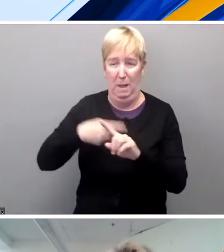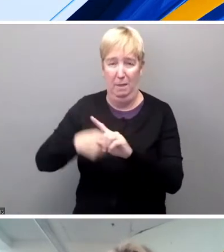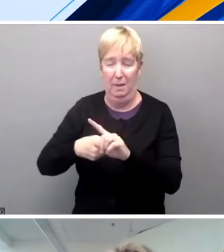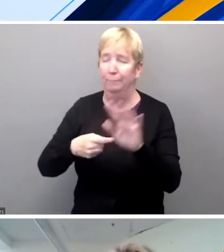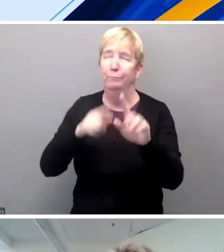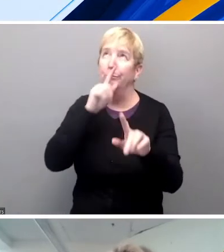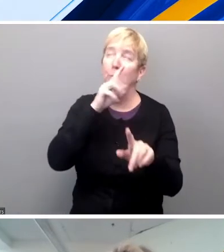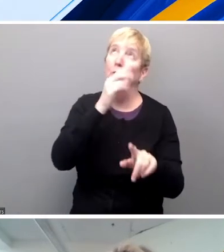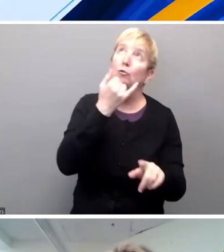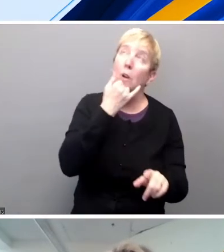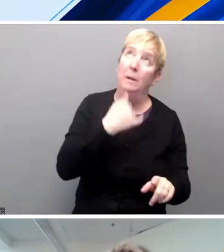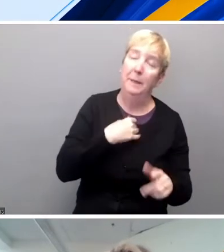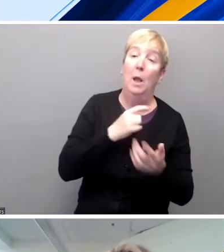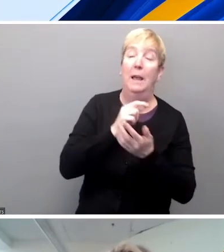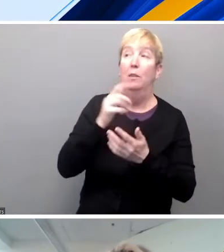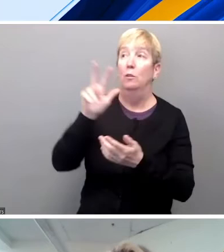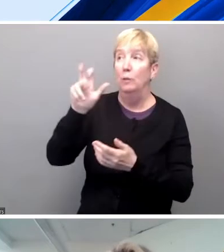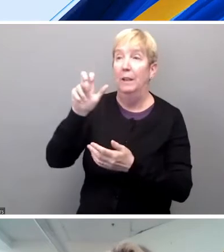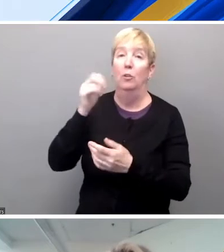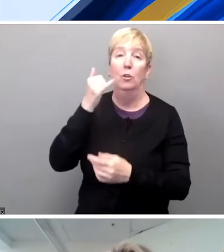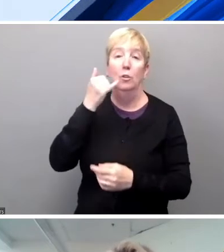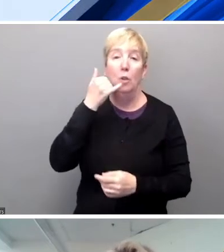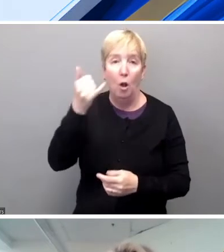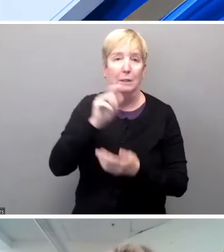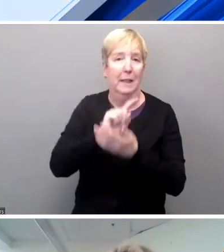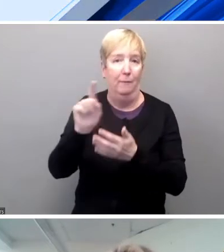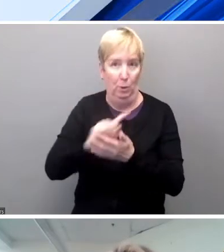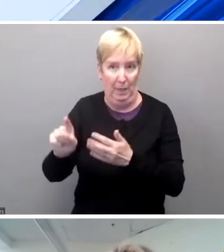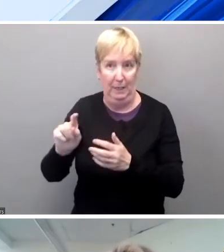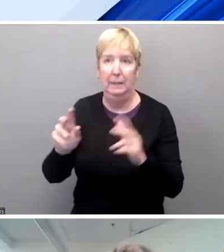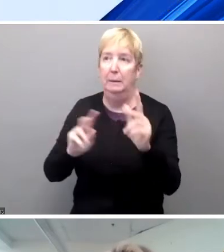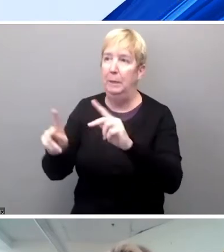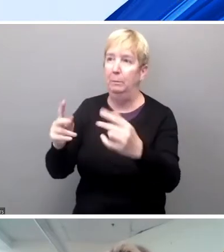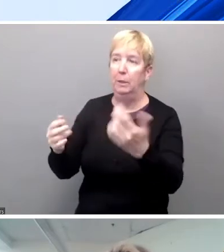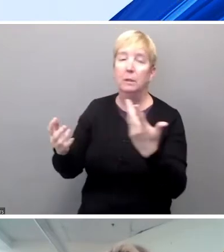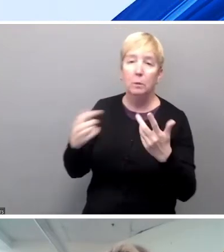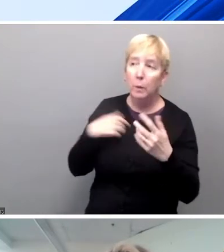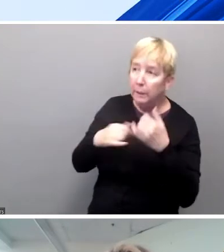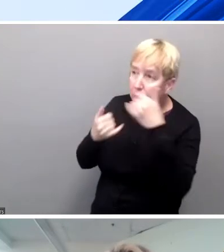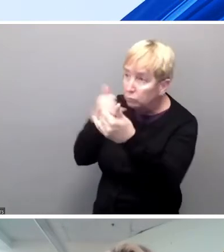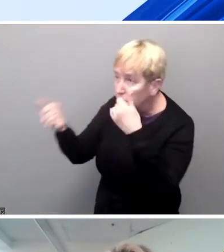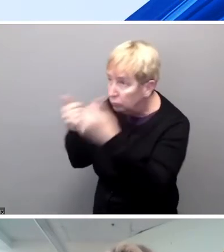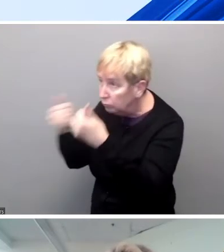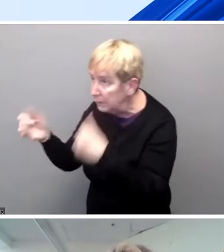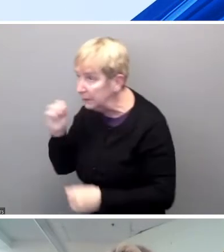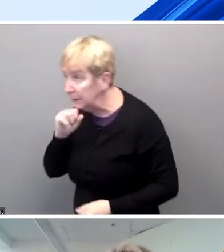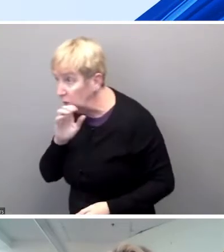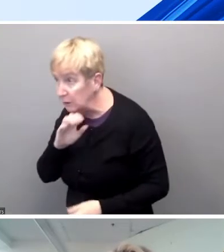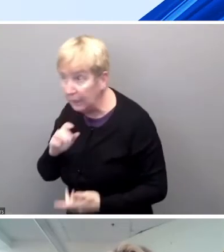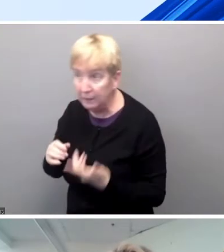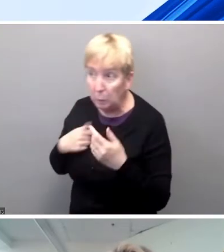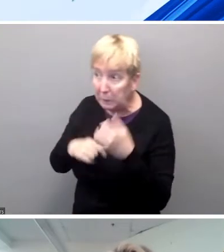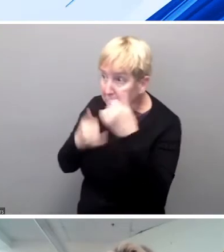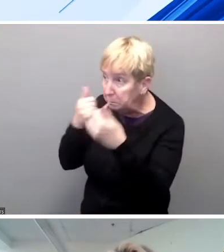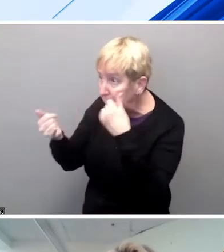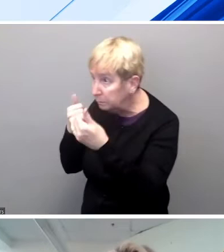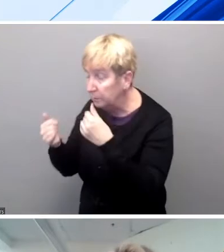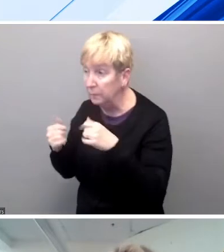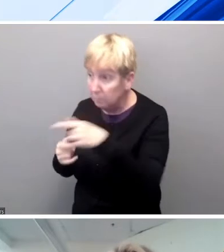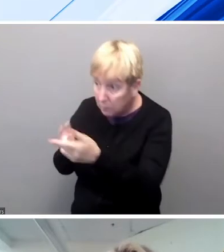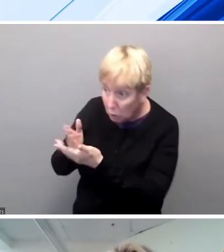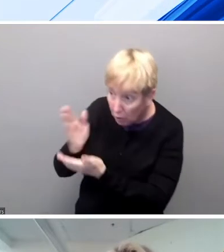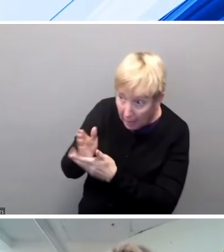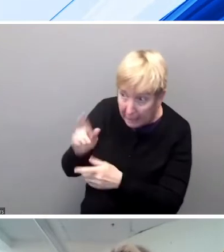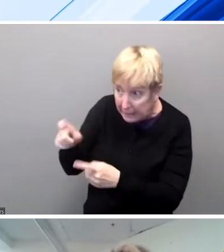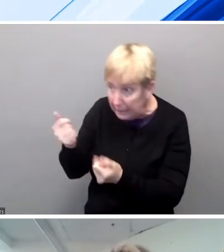week that happen to seniors, checking in, make sure that they have what they need. But we're looking